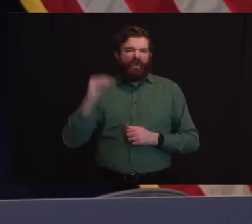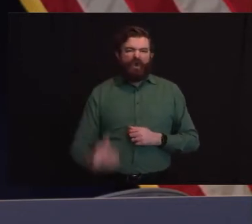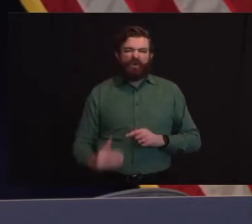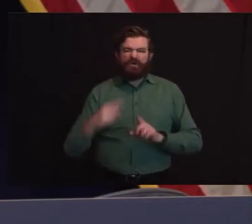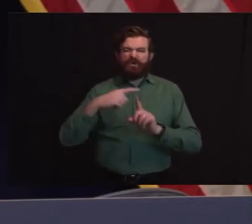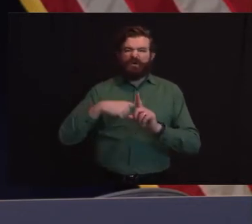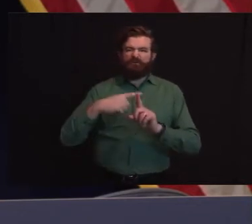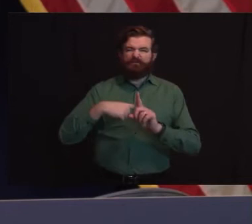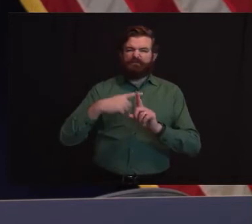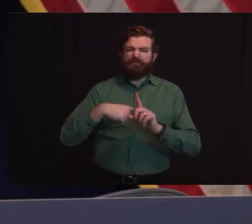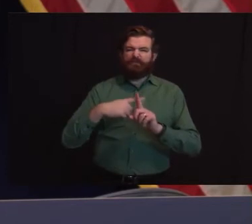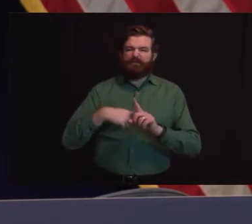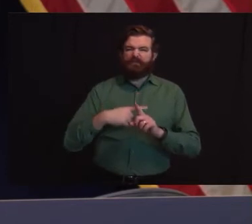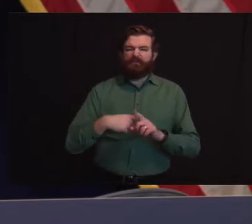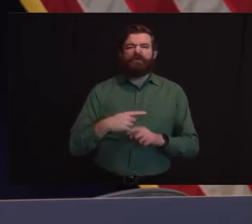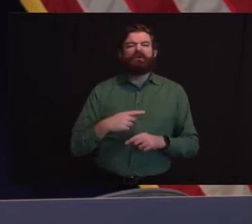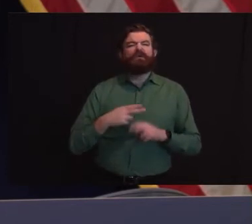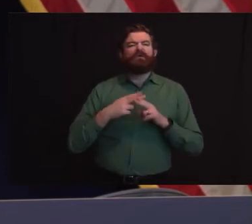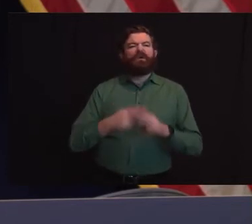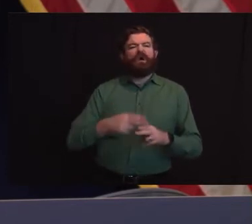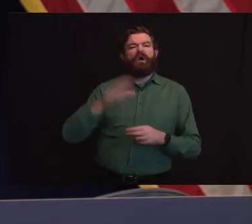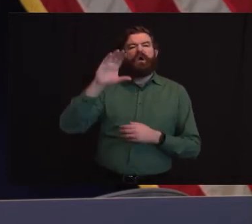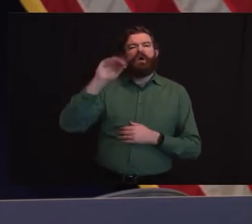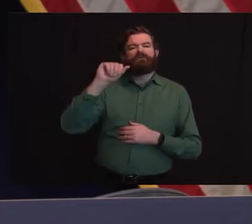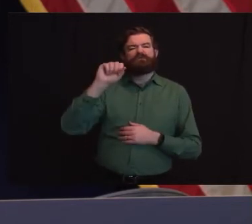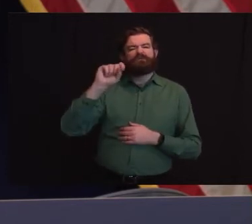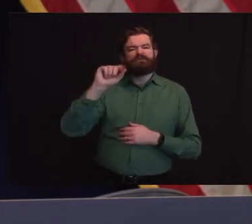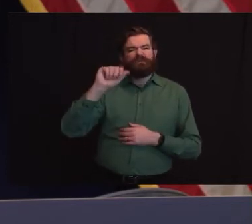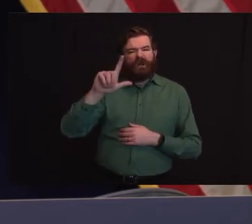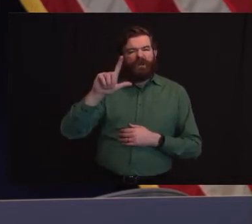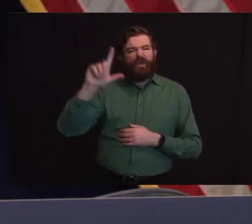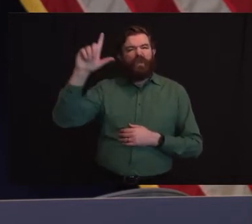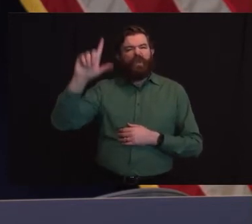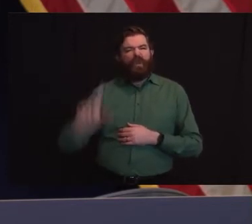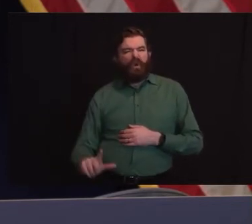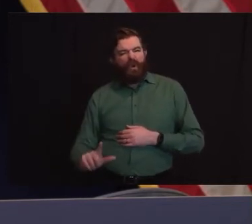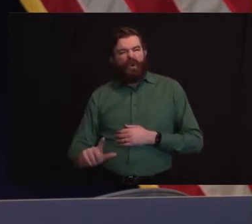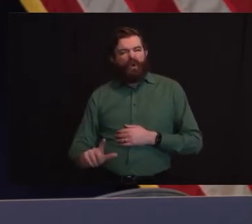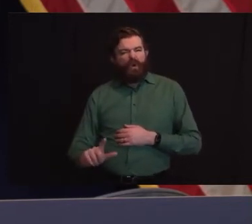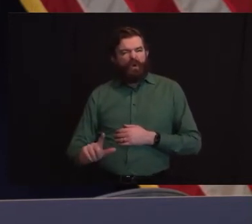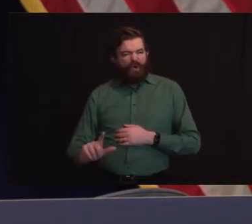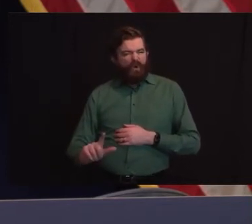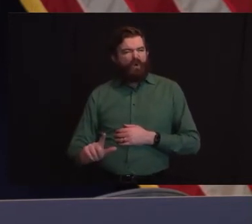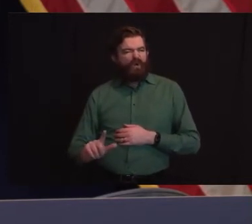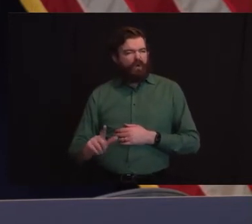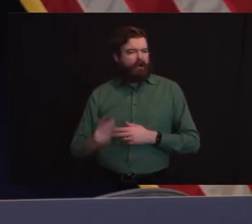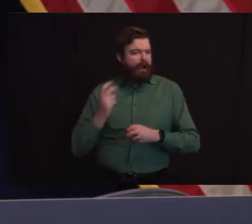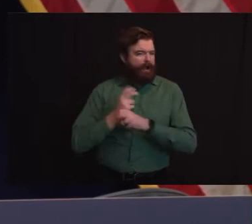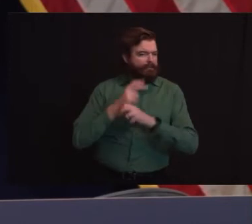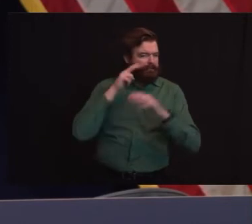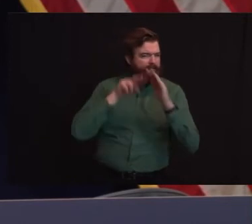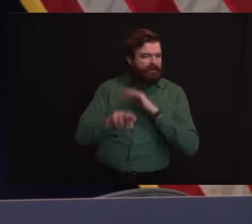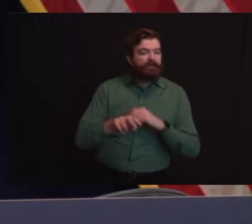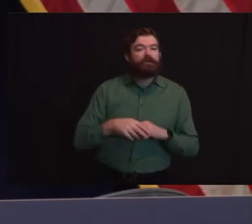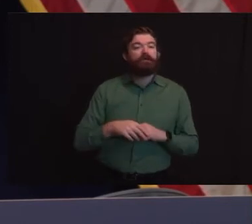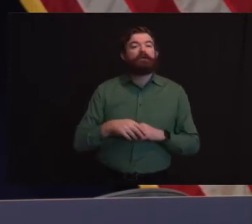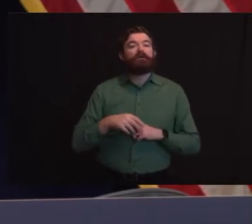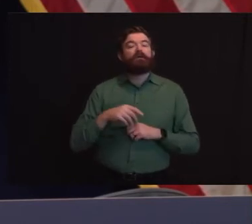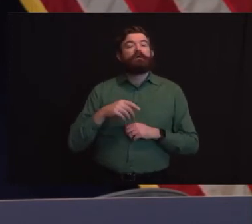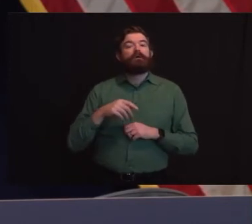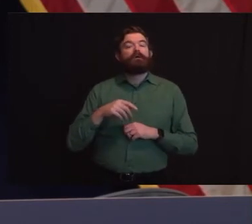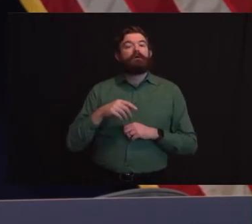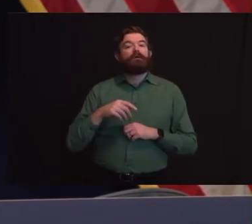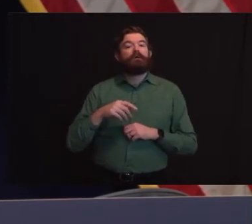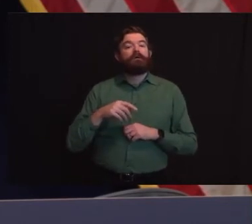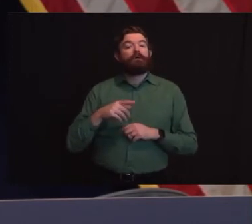up to sometimes 12 hours out. But it looks like this could actually be a Sunday night all the way through until Tuesday storm, depending upon its